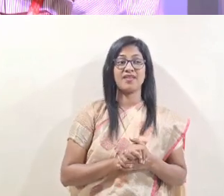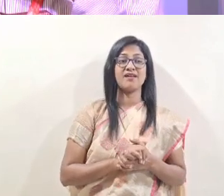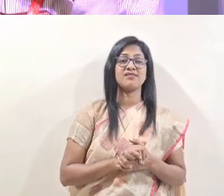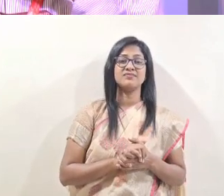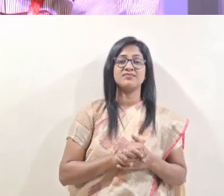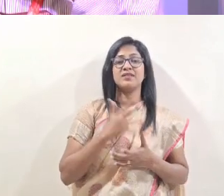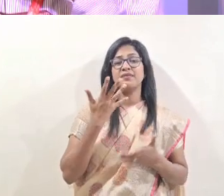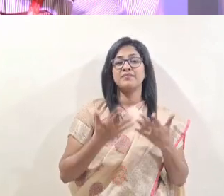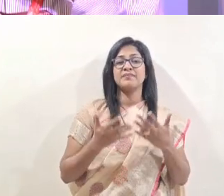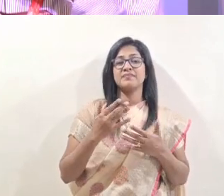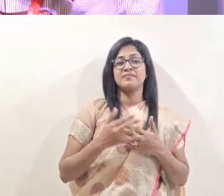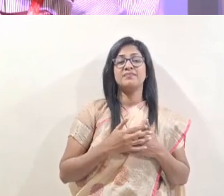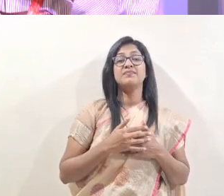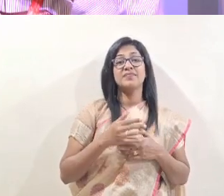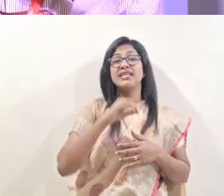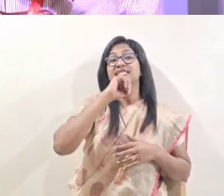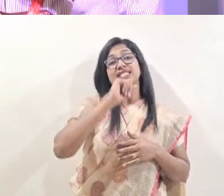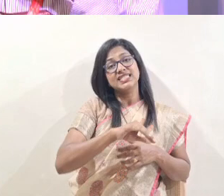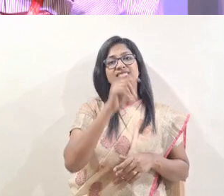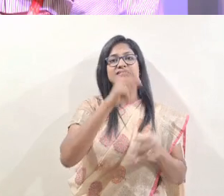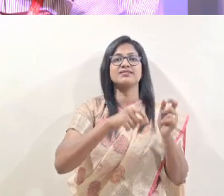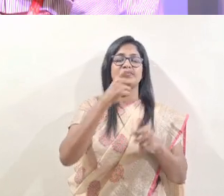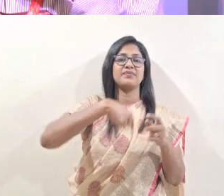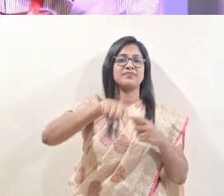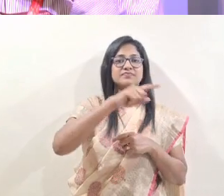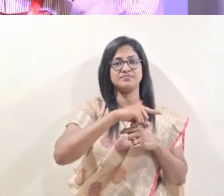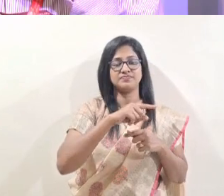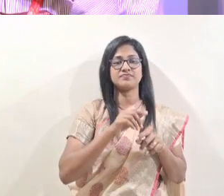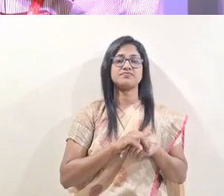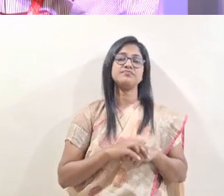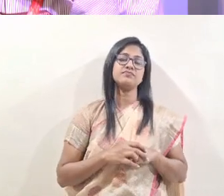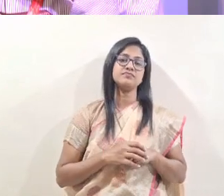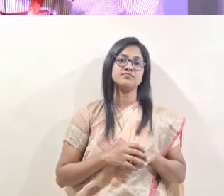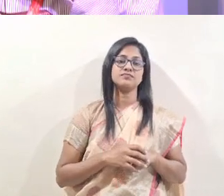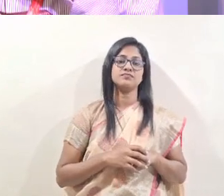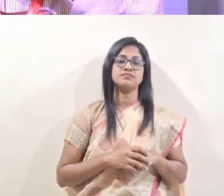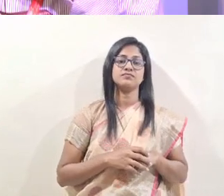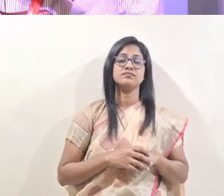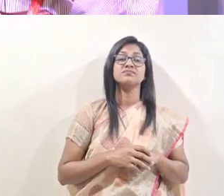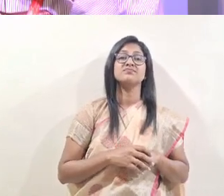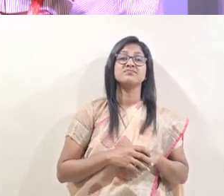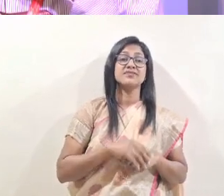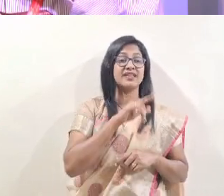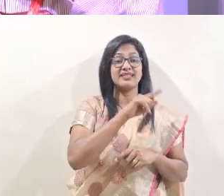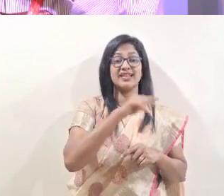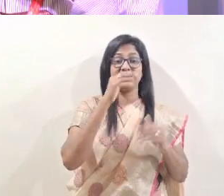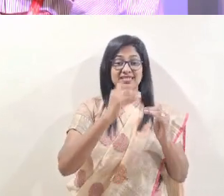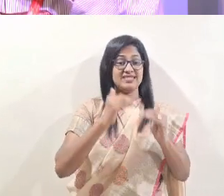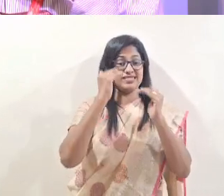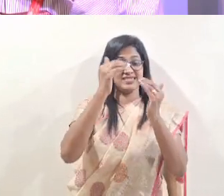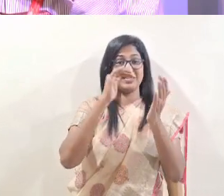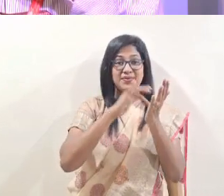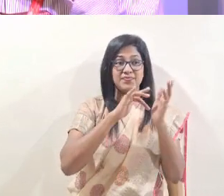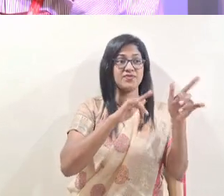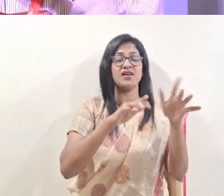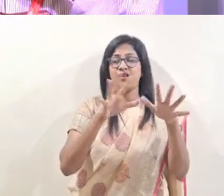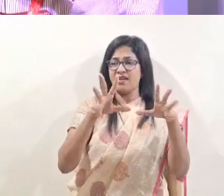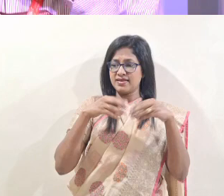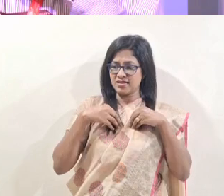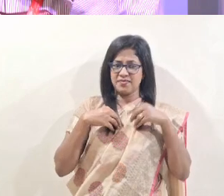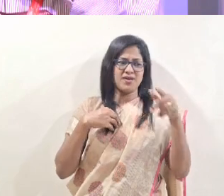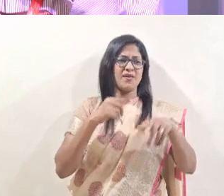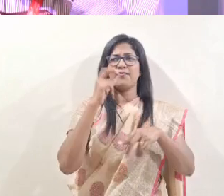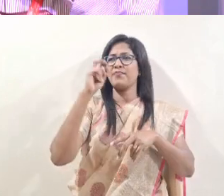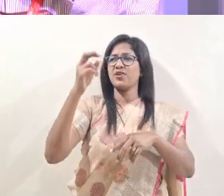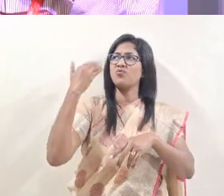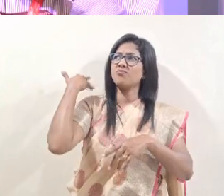in, like I said, youngsters, and they come to that stage where they have that option. Okay, I've used